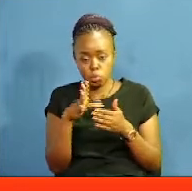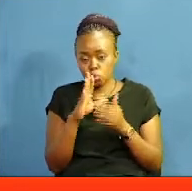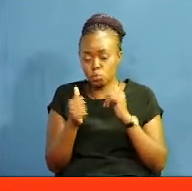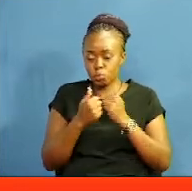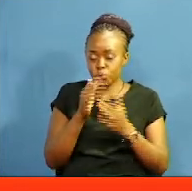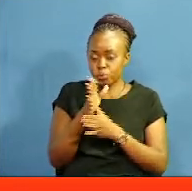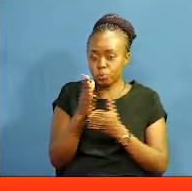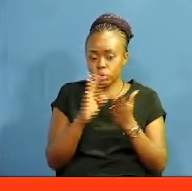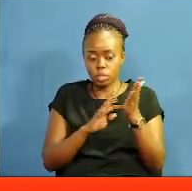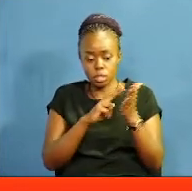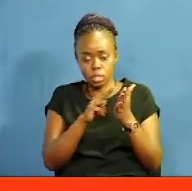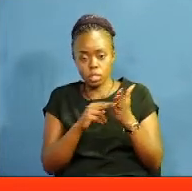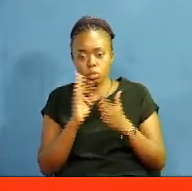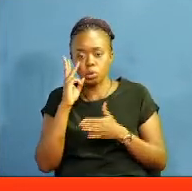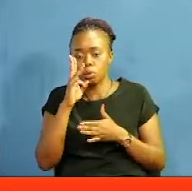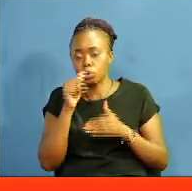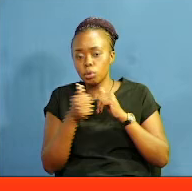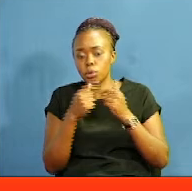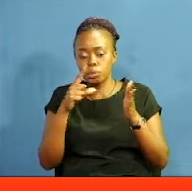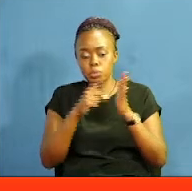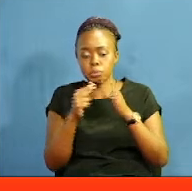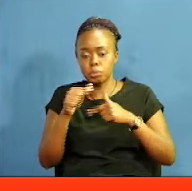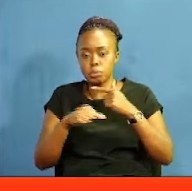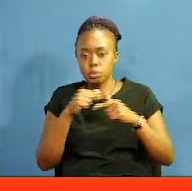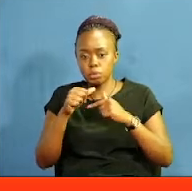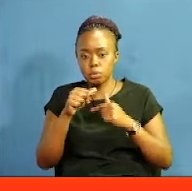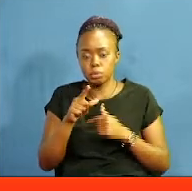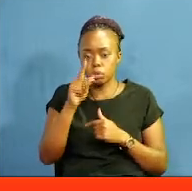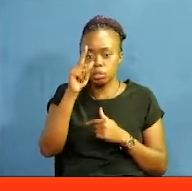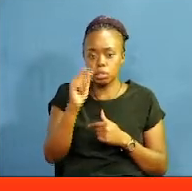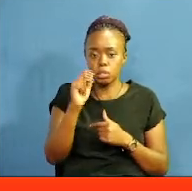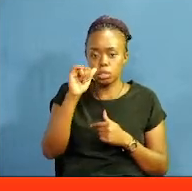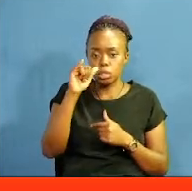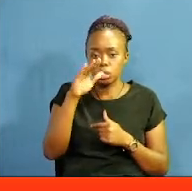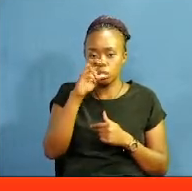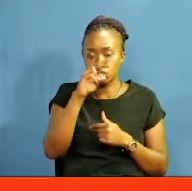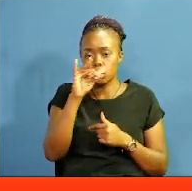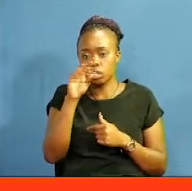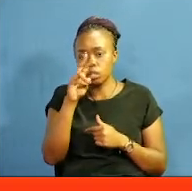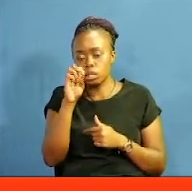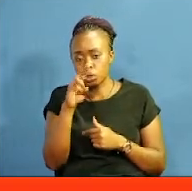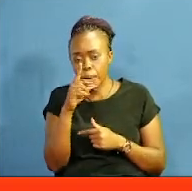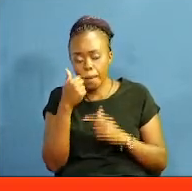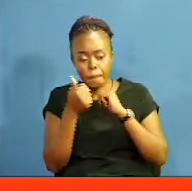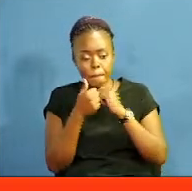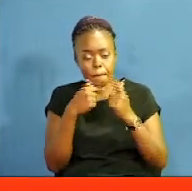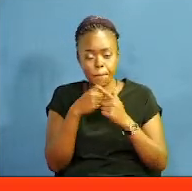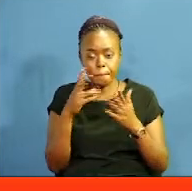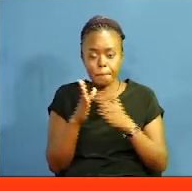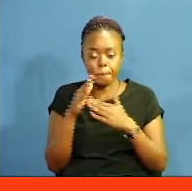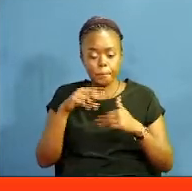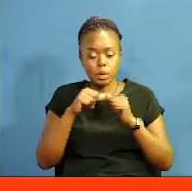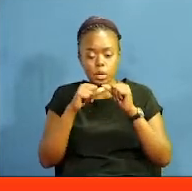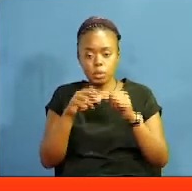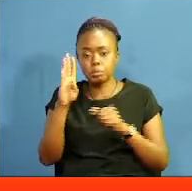Nation. There was a column writing about tycoons shaping Uhuru Kenyatta's 2022 succession.